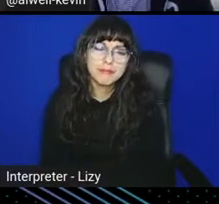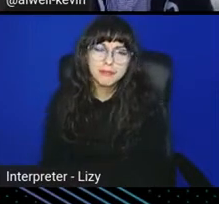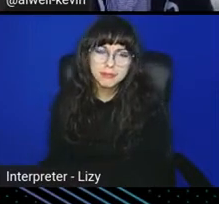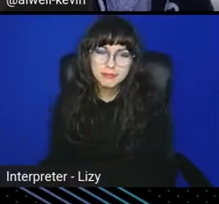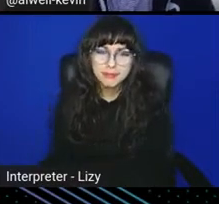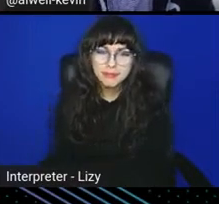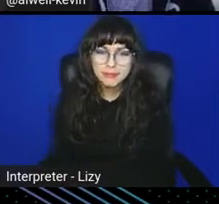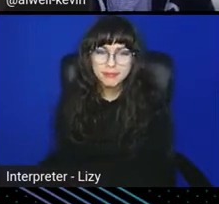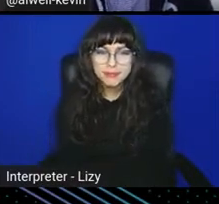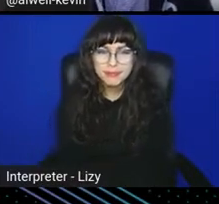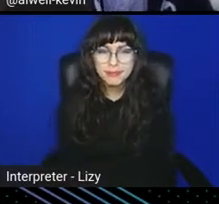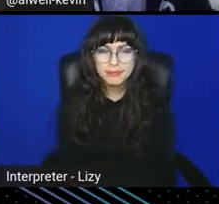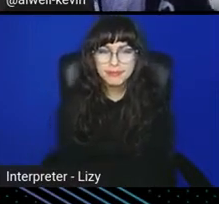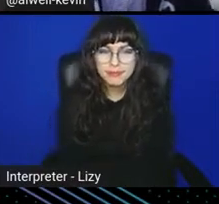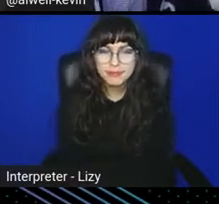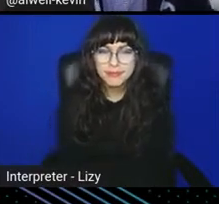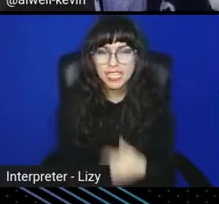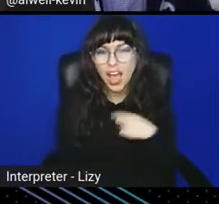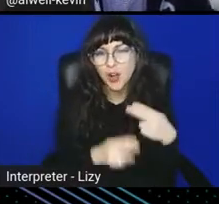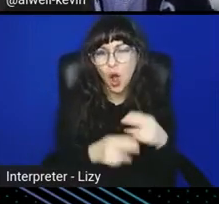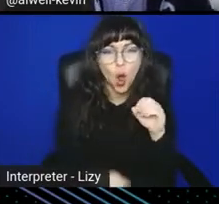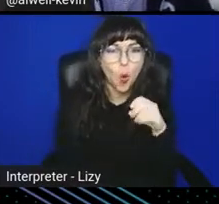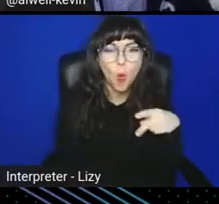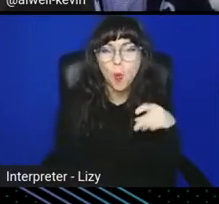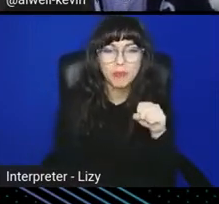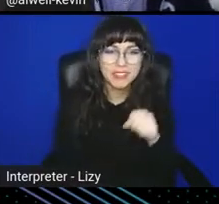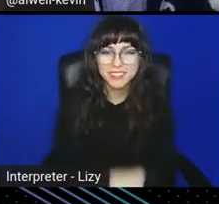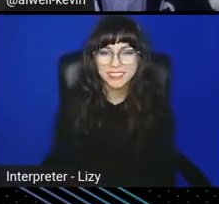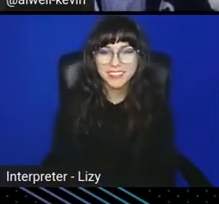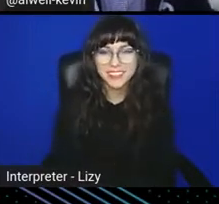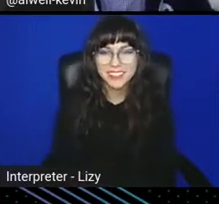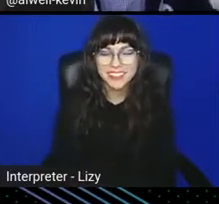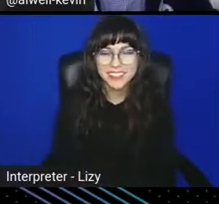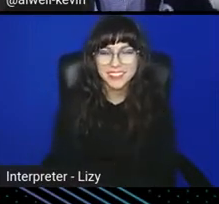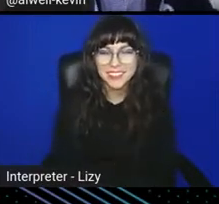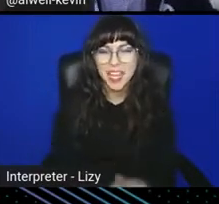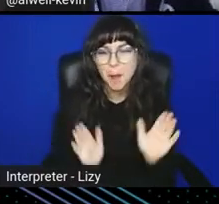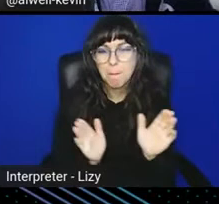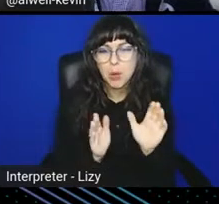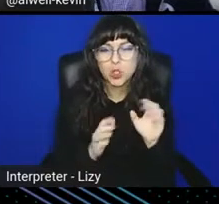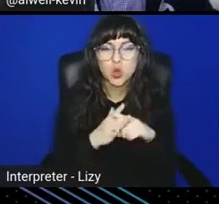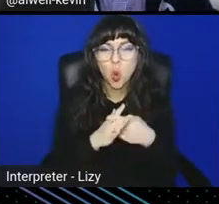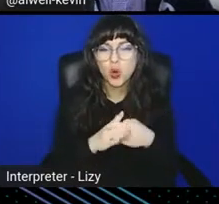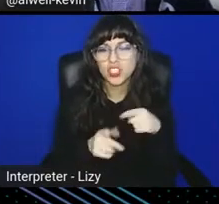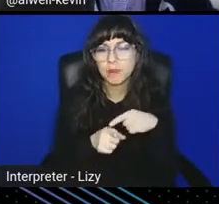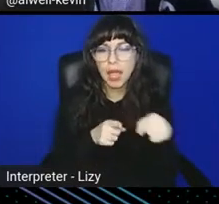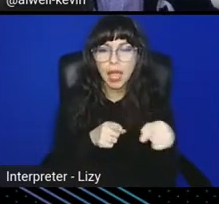I'll call this oops. I'll do a git push origin main.